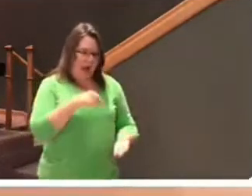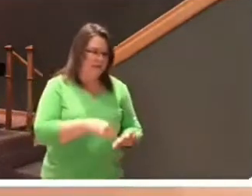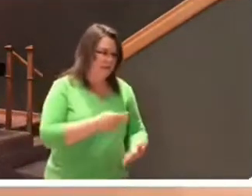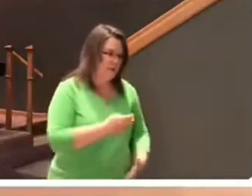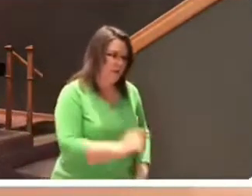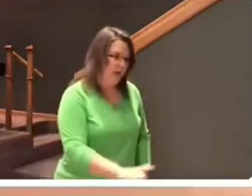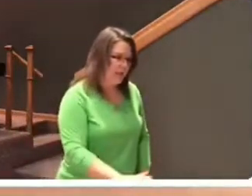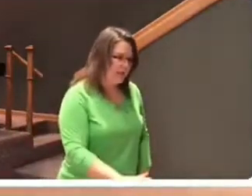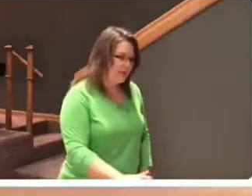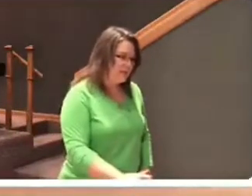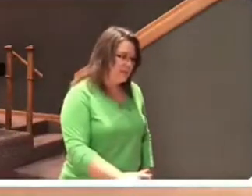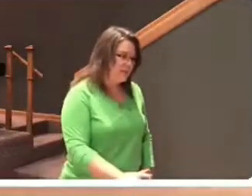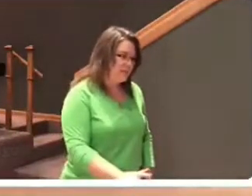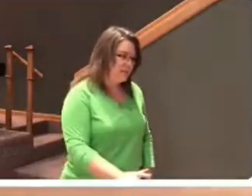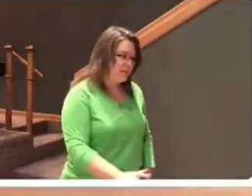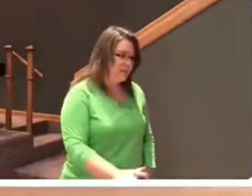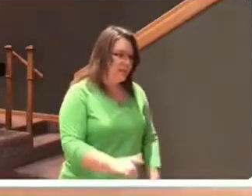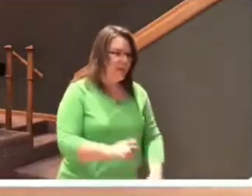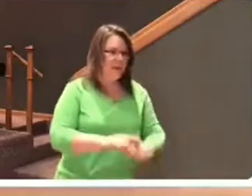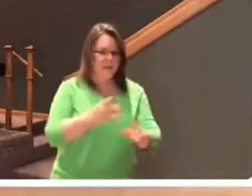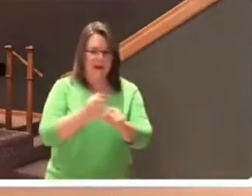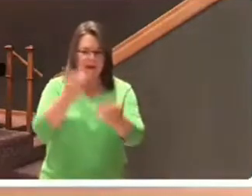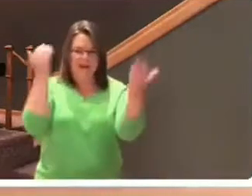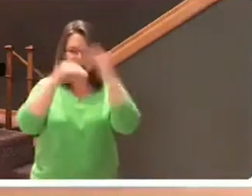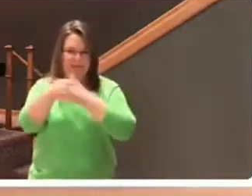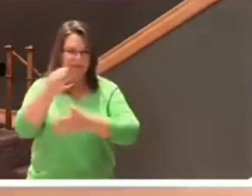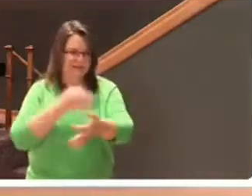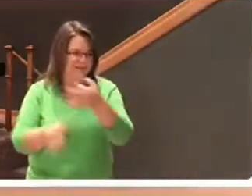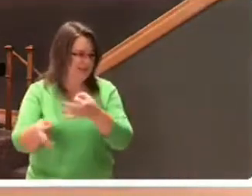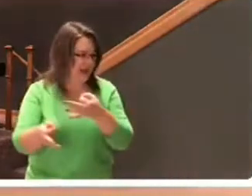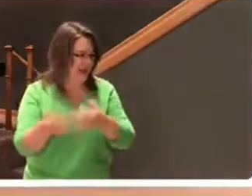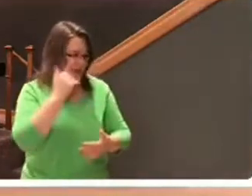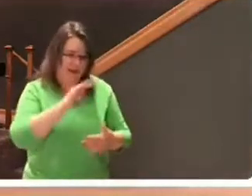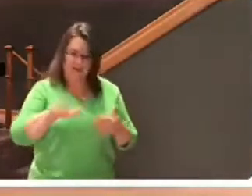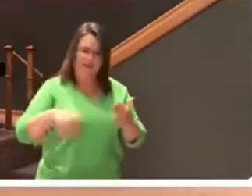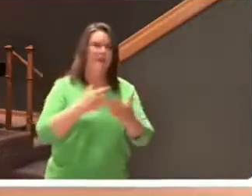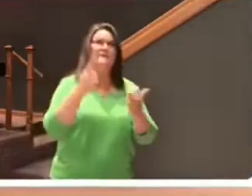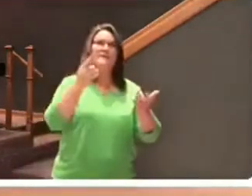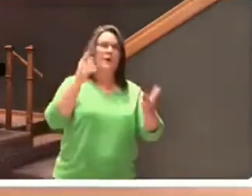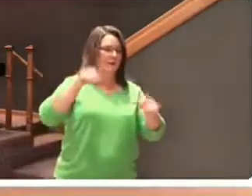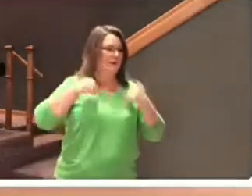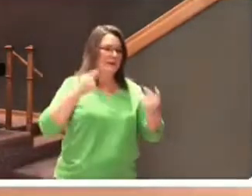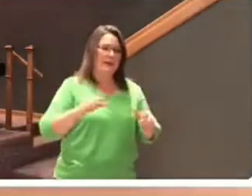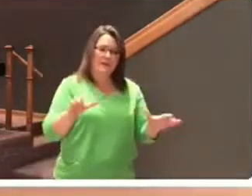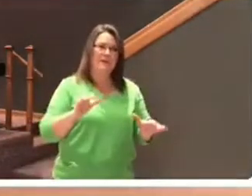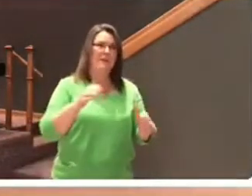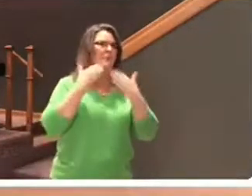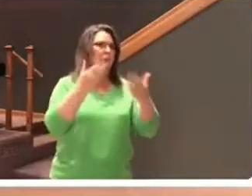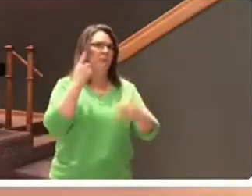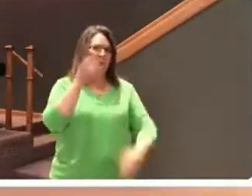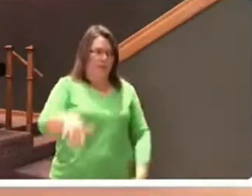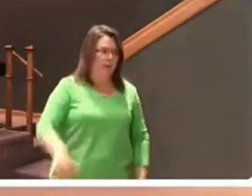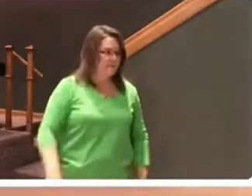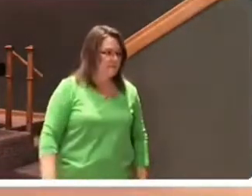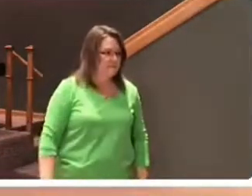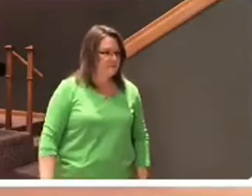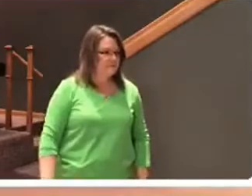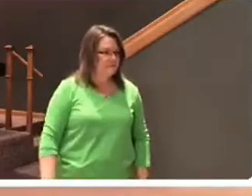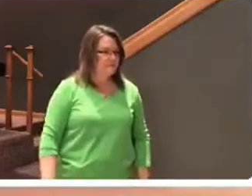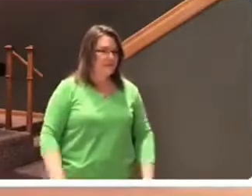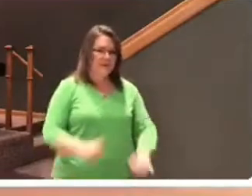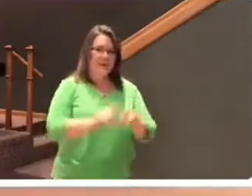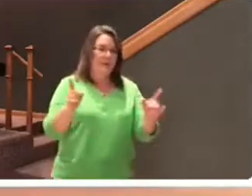hell, and I got heaven instead. And if that was all He ever did, I'm grateful.